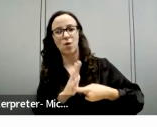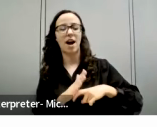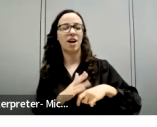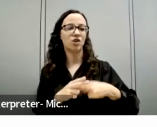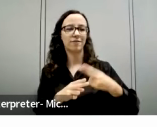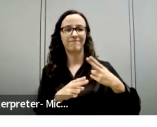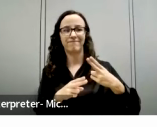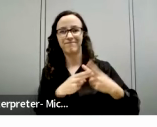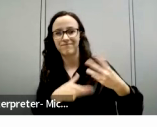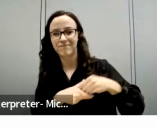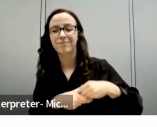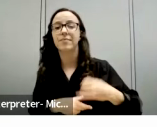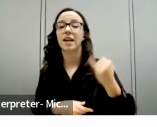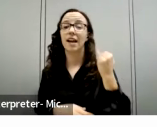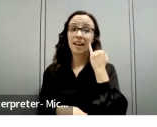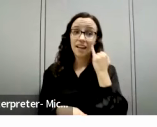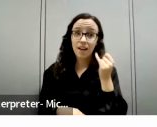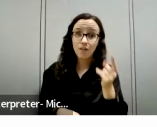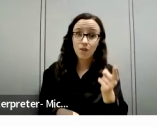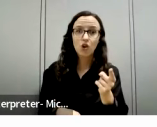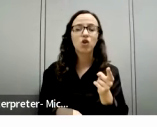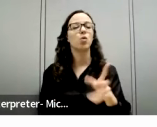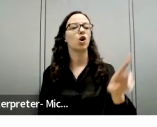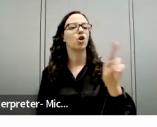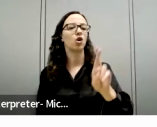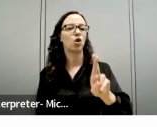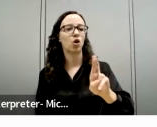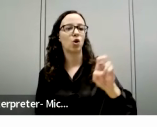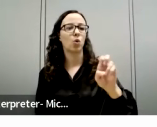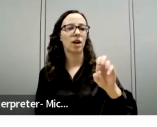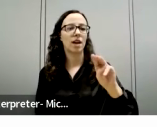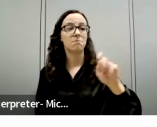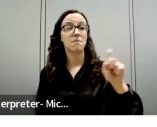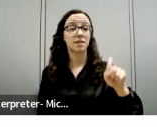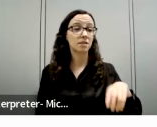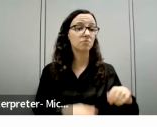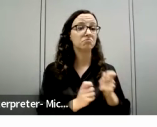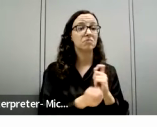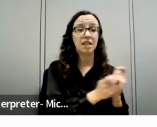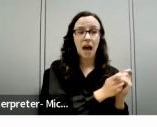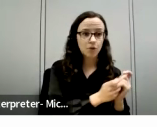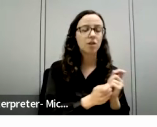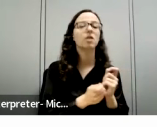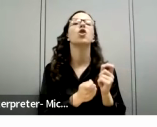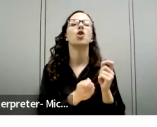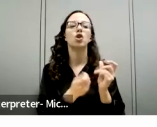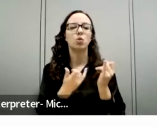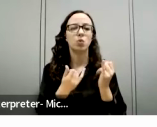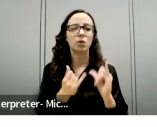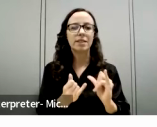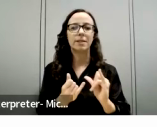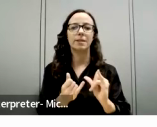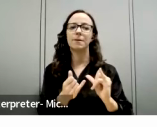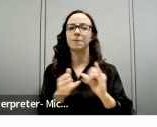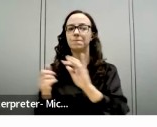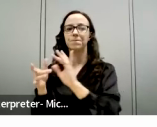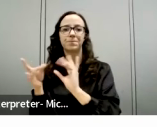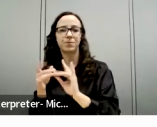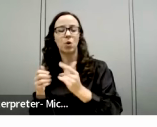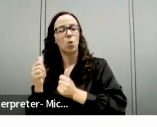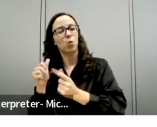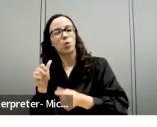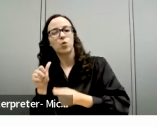you are making an adaptation or remixing things, you need to make those attributions back to those original works. So I have a link